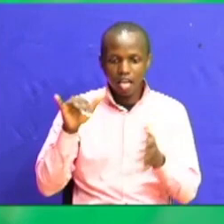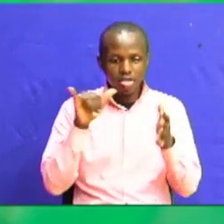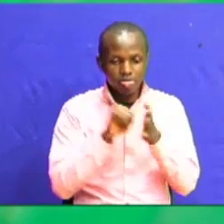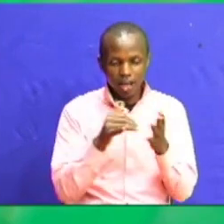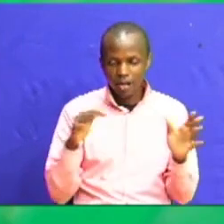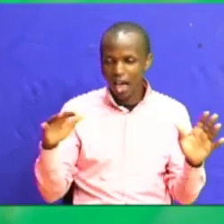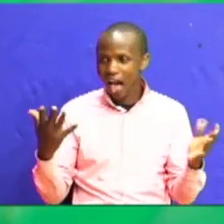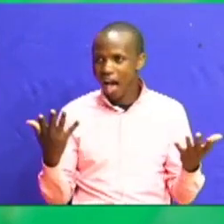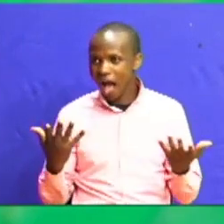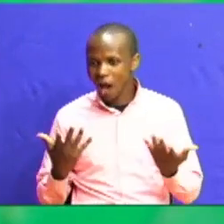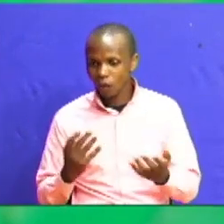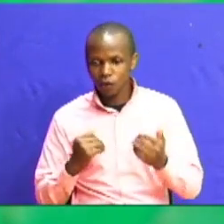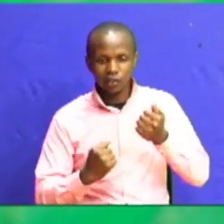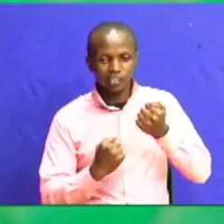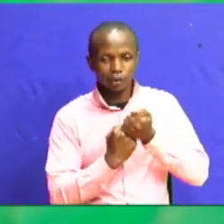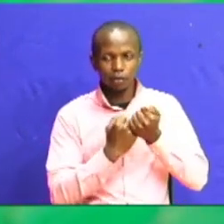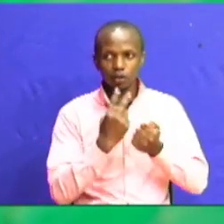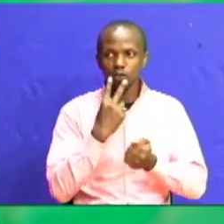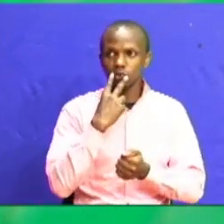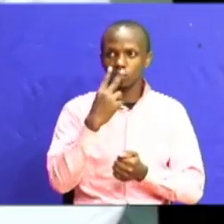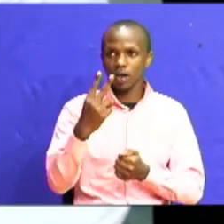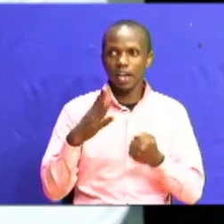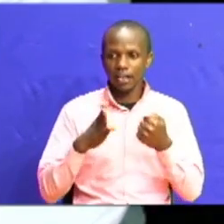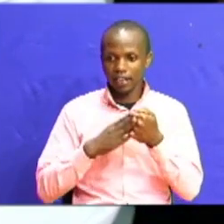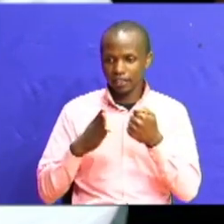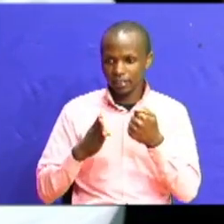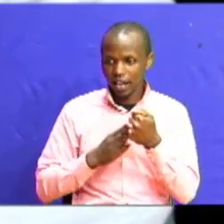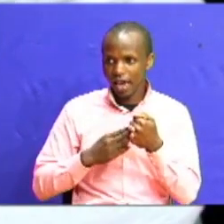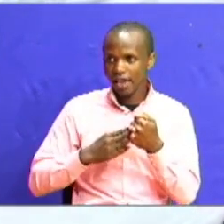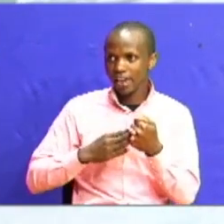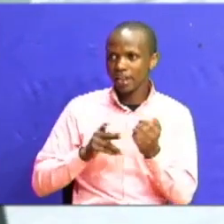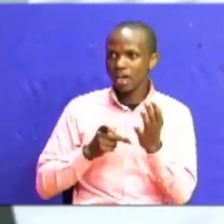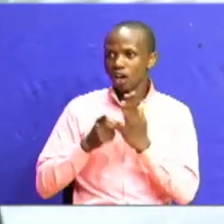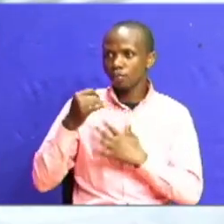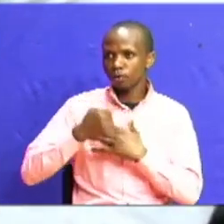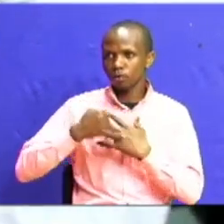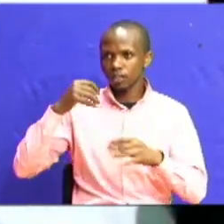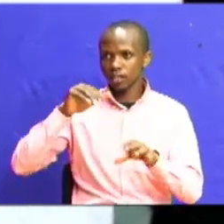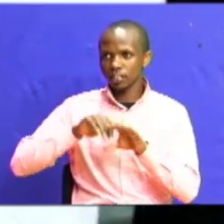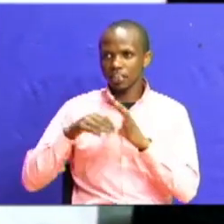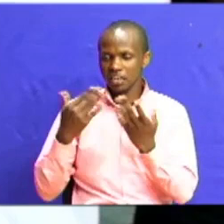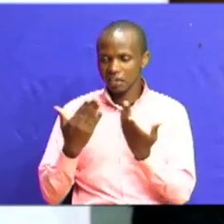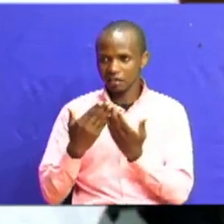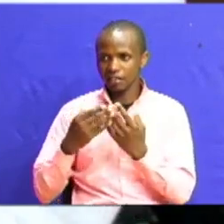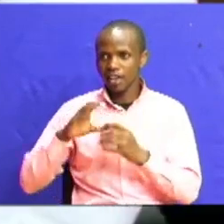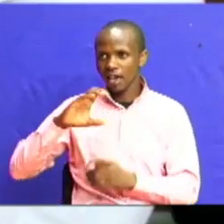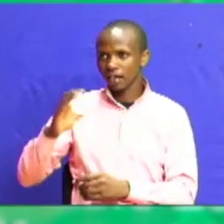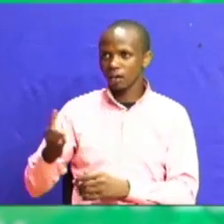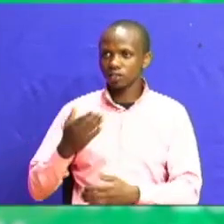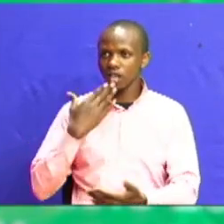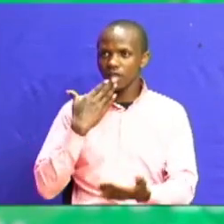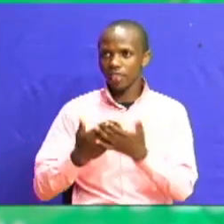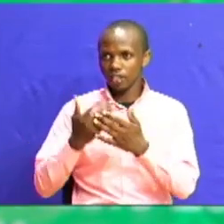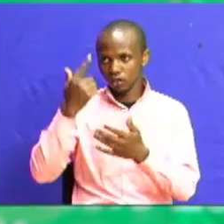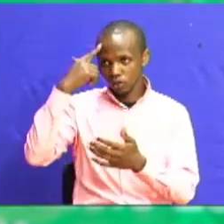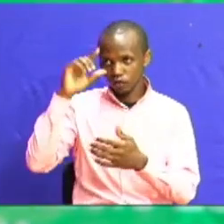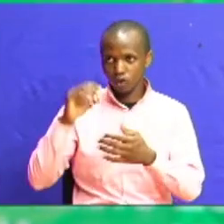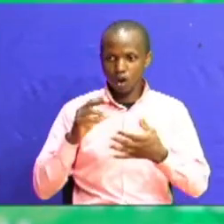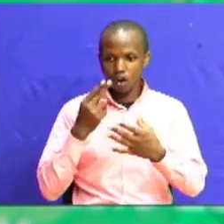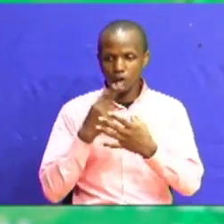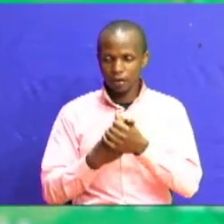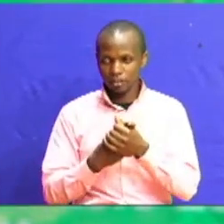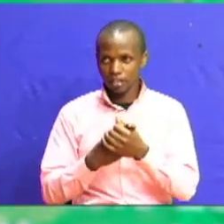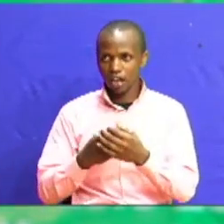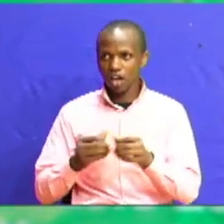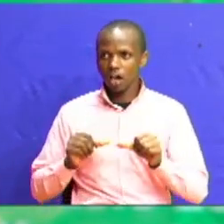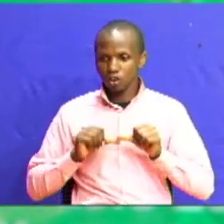million, we supported about 299 projects across the country. We thank you for your partnership. We thank you even for the continued support